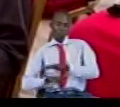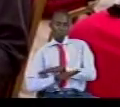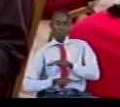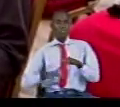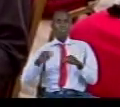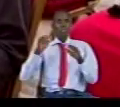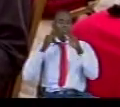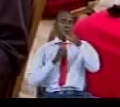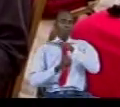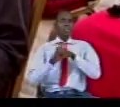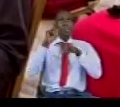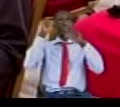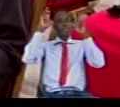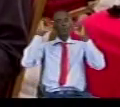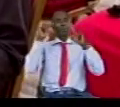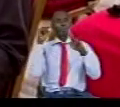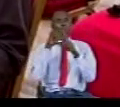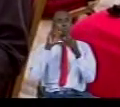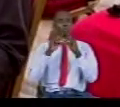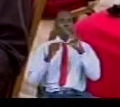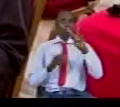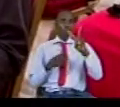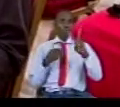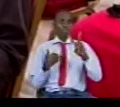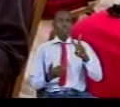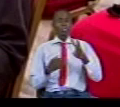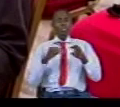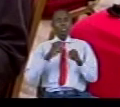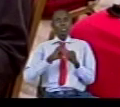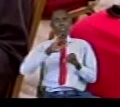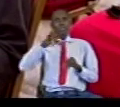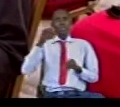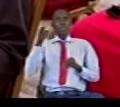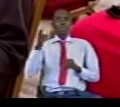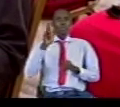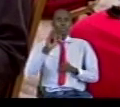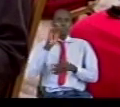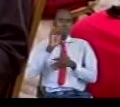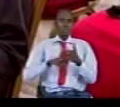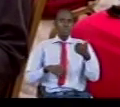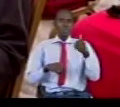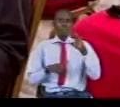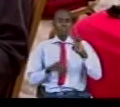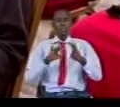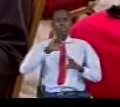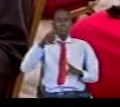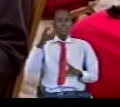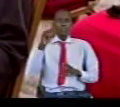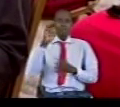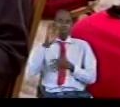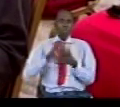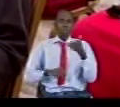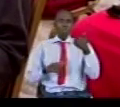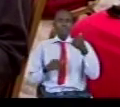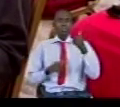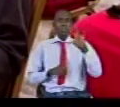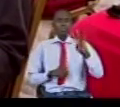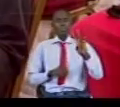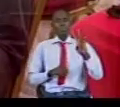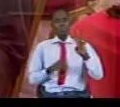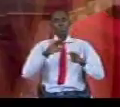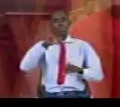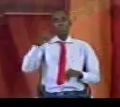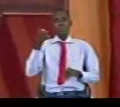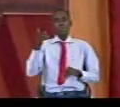point number two now. And we're coming to John chapter 17. John chapter 17 is